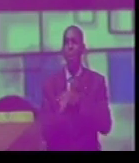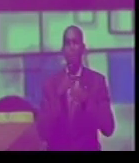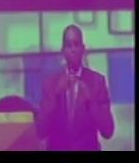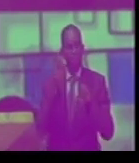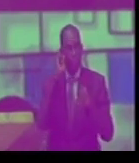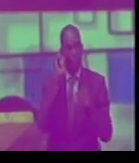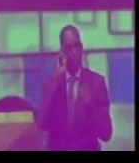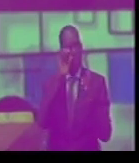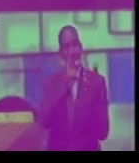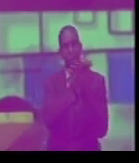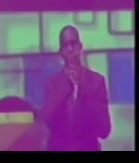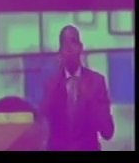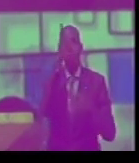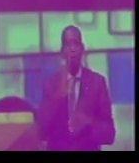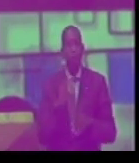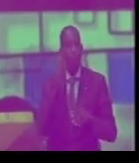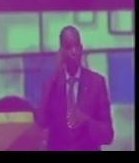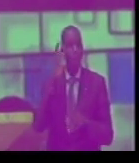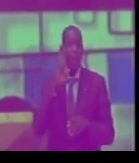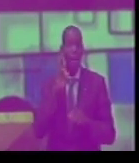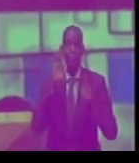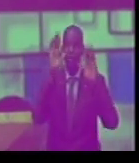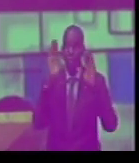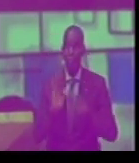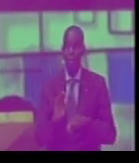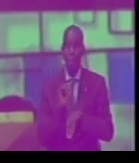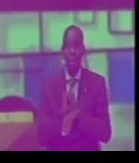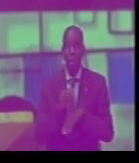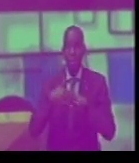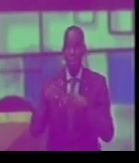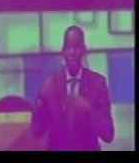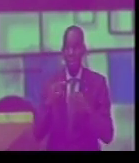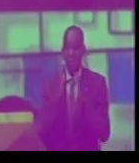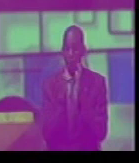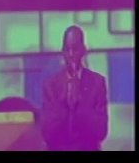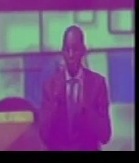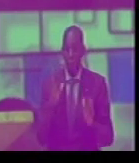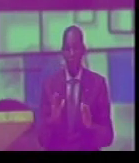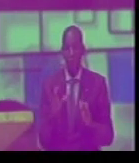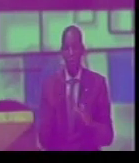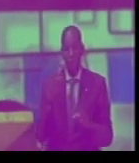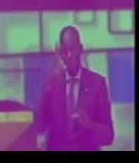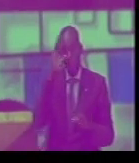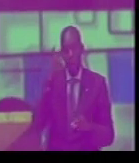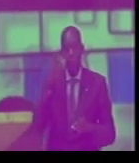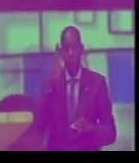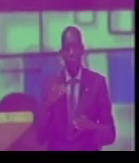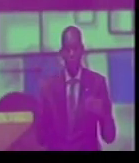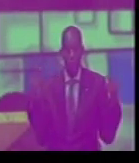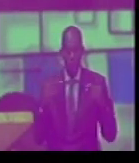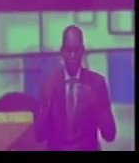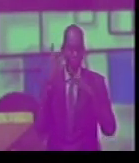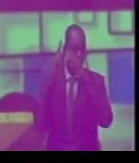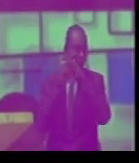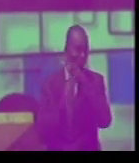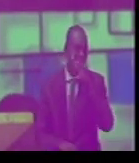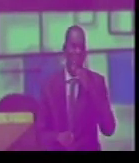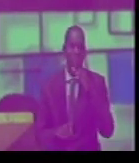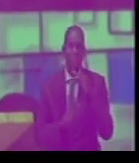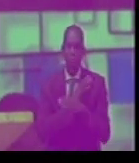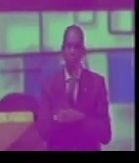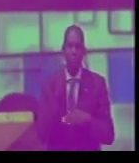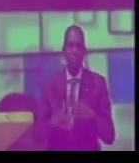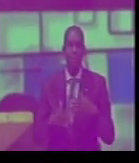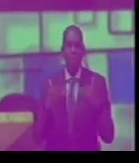was becoming worse, but she believed God for a miracle. And at the end of the prayer, something about the final